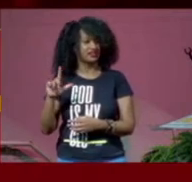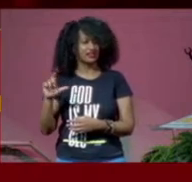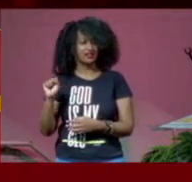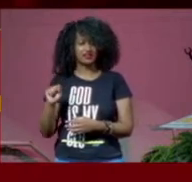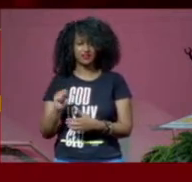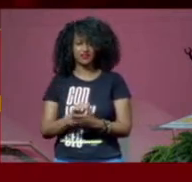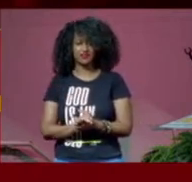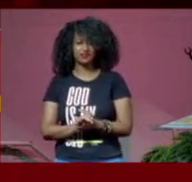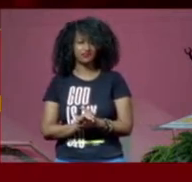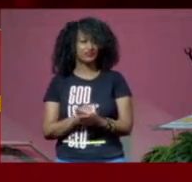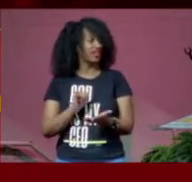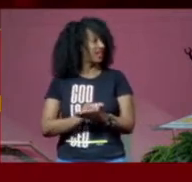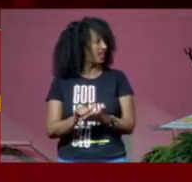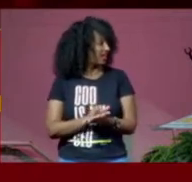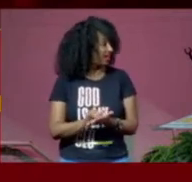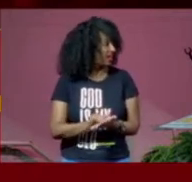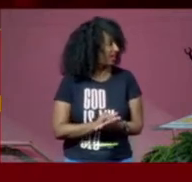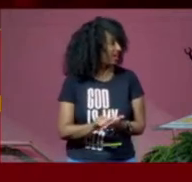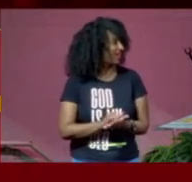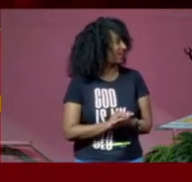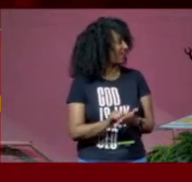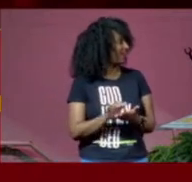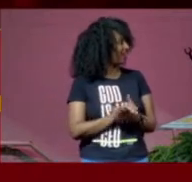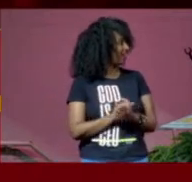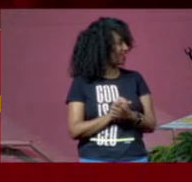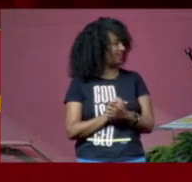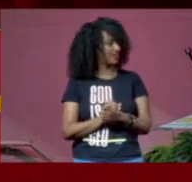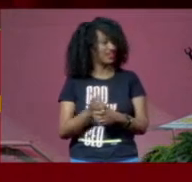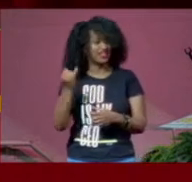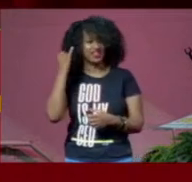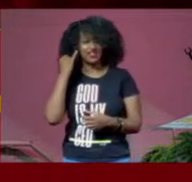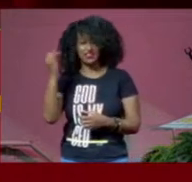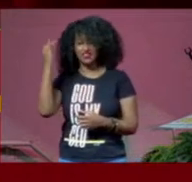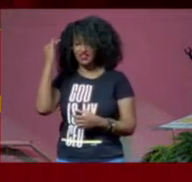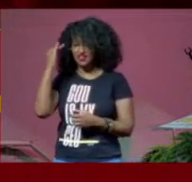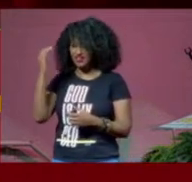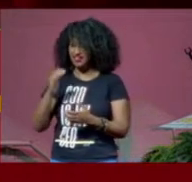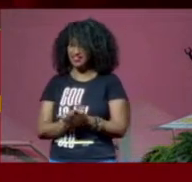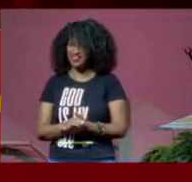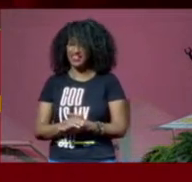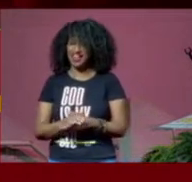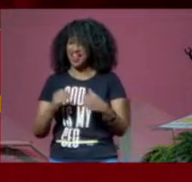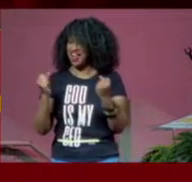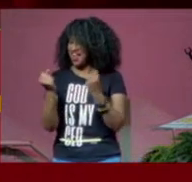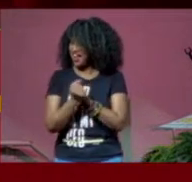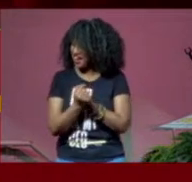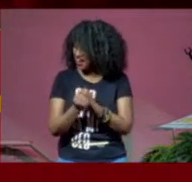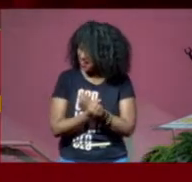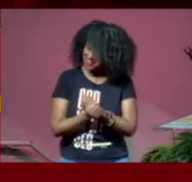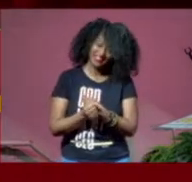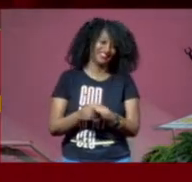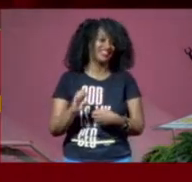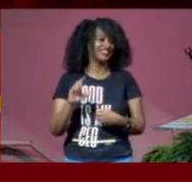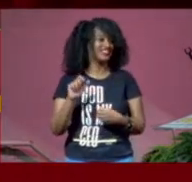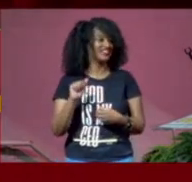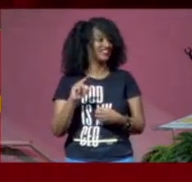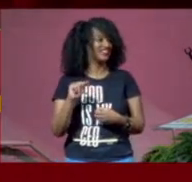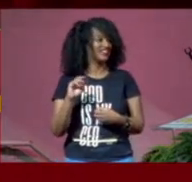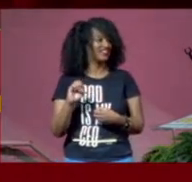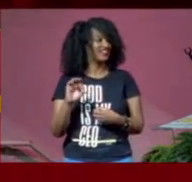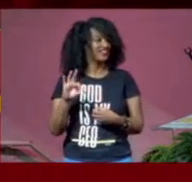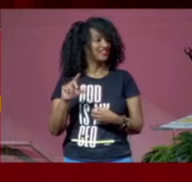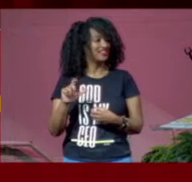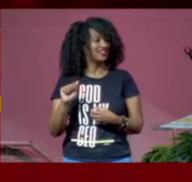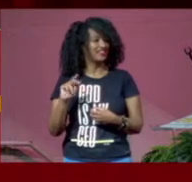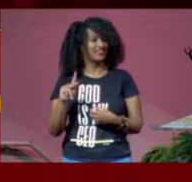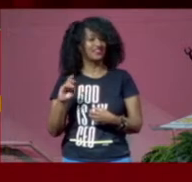York, where Reverend Dr. Elaine Flake is the pastor. If you know me, you know I love me some Elaine Flake. And so Reverend Tamisha is a daughter